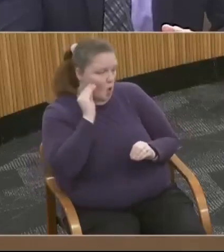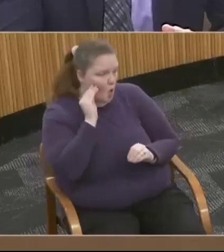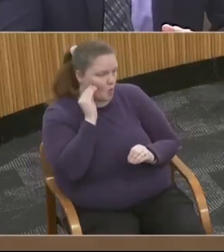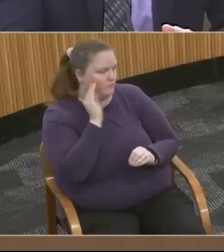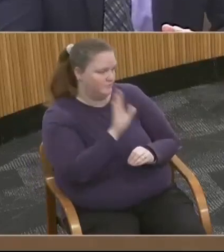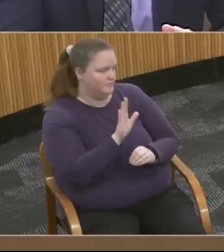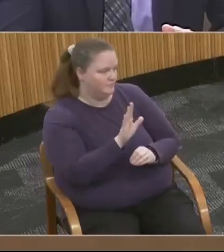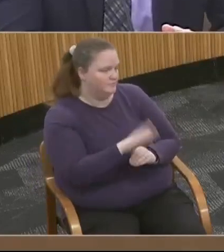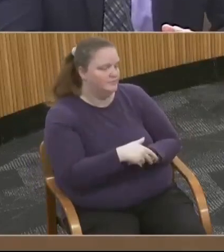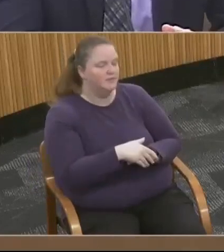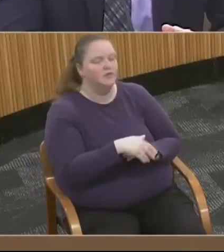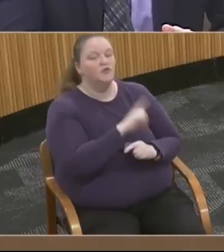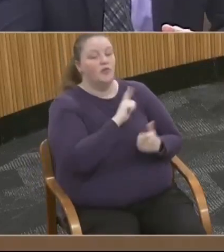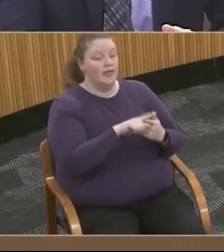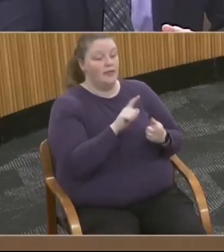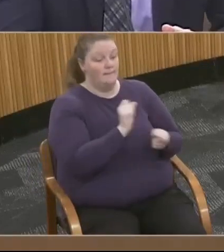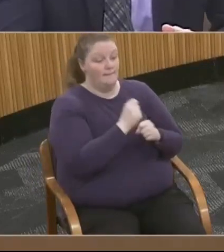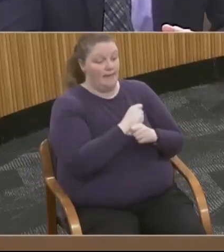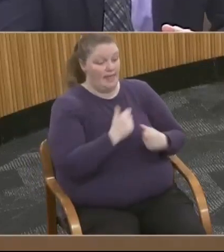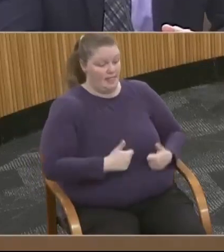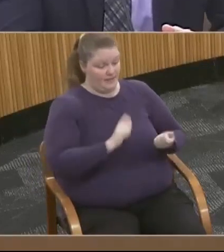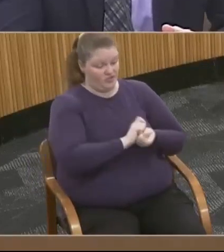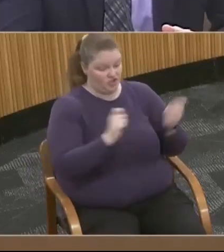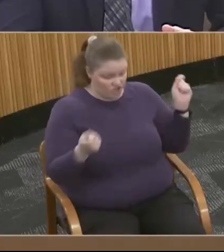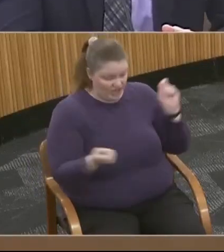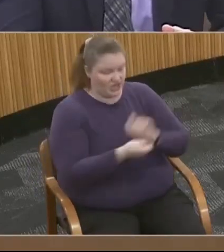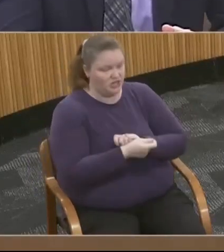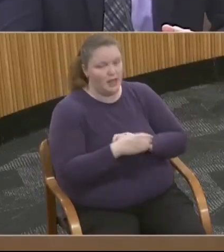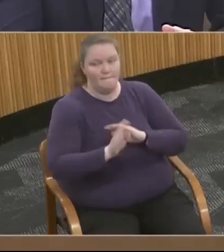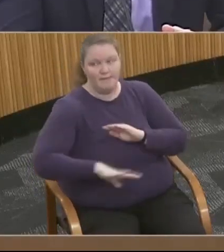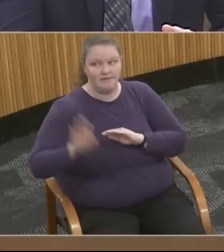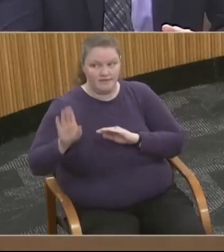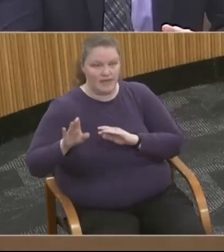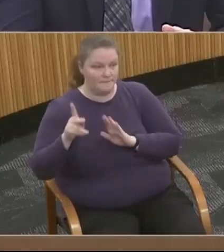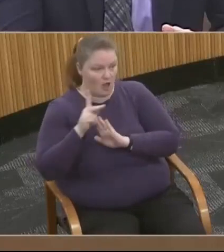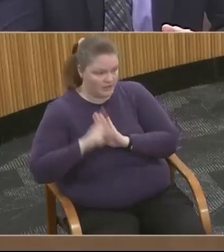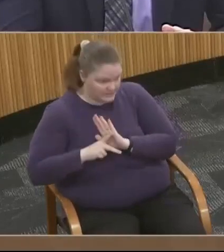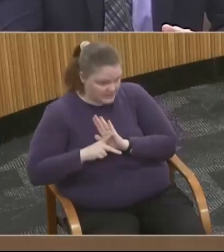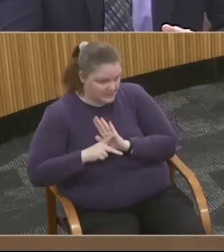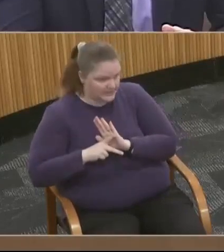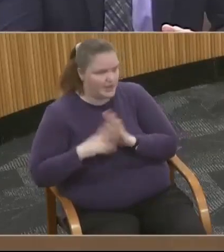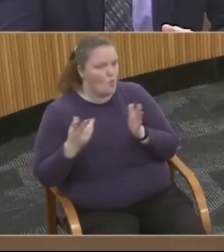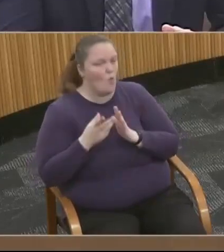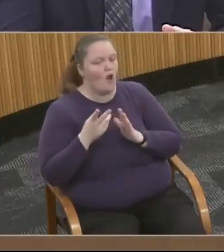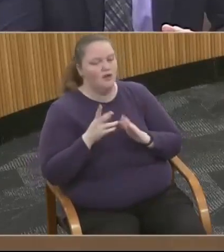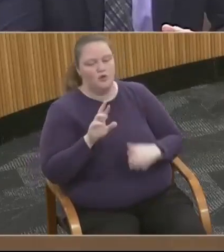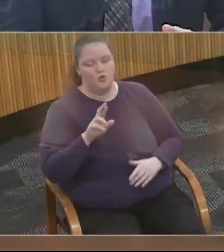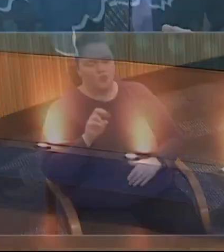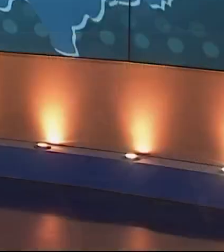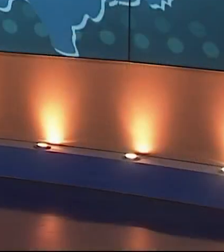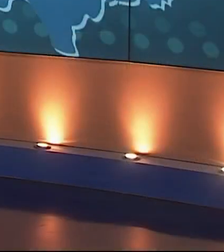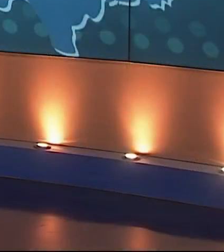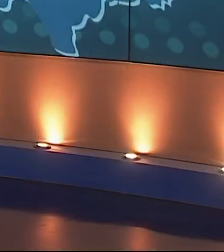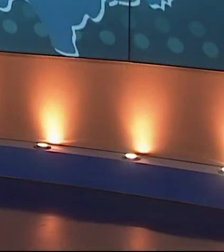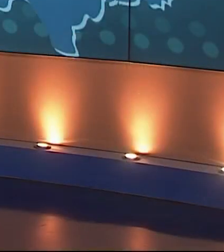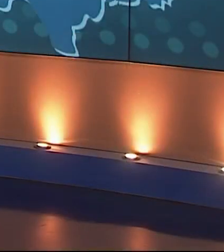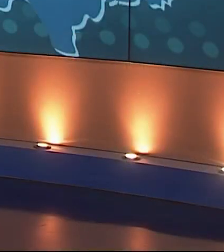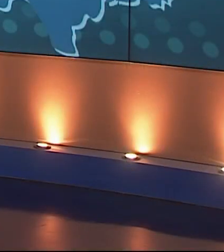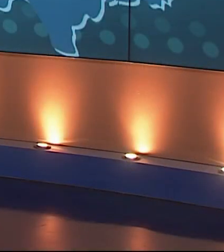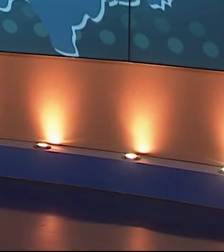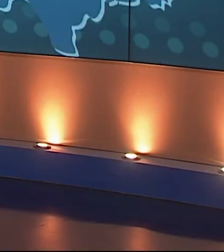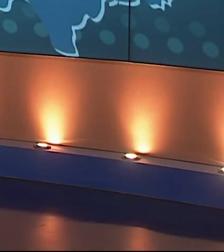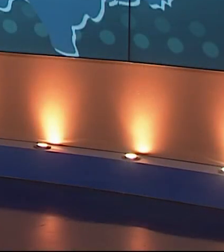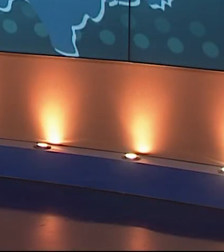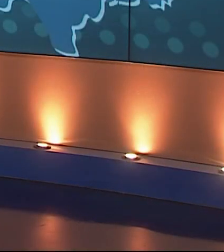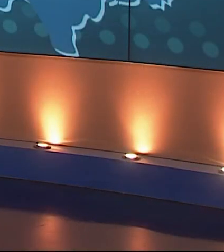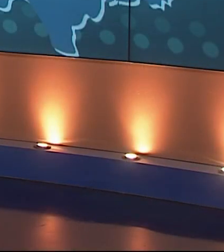And so they then made life changes based off management's policy around what remote work looked like. So that was